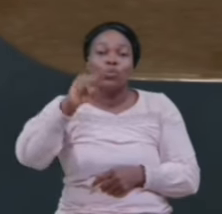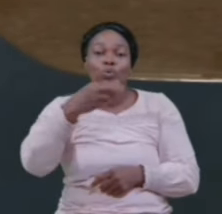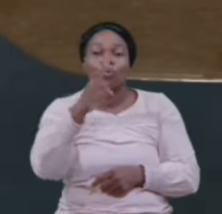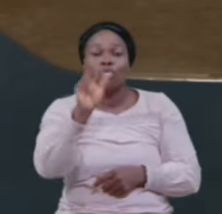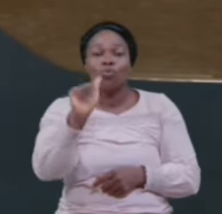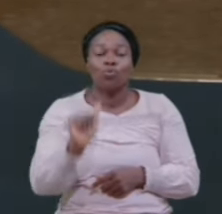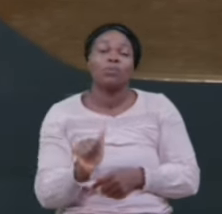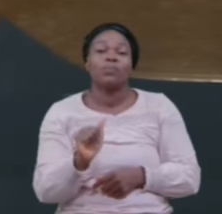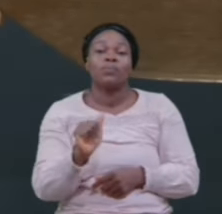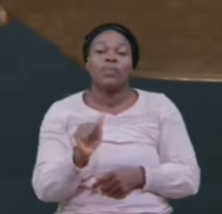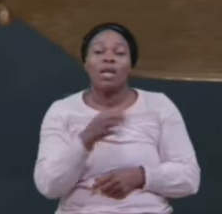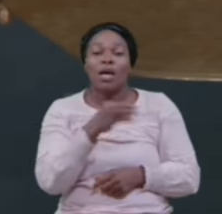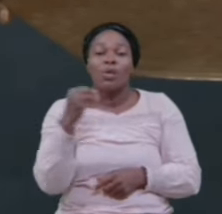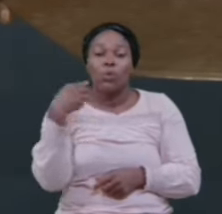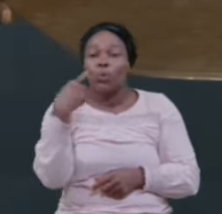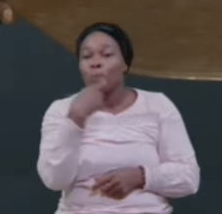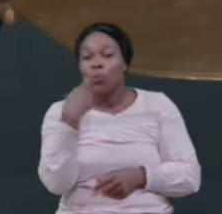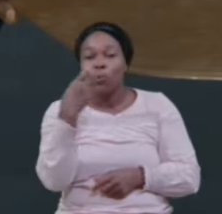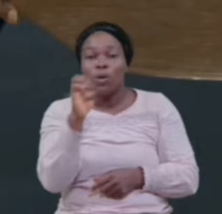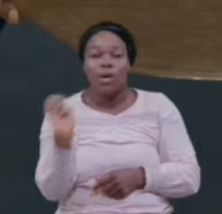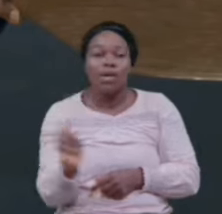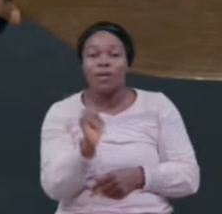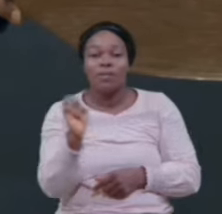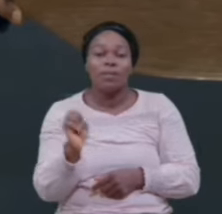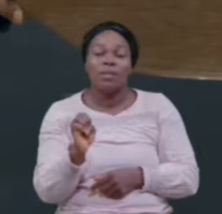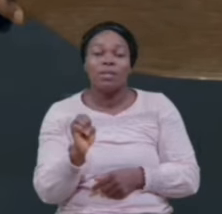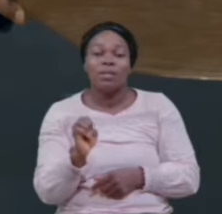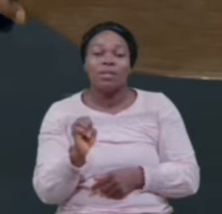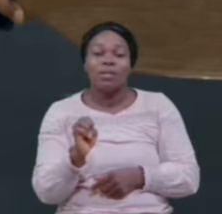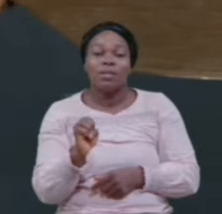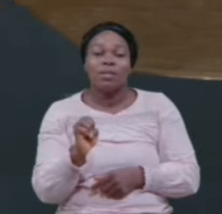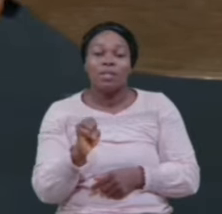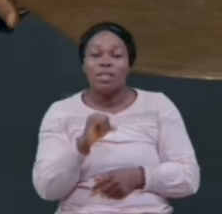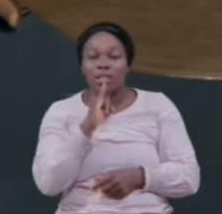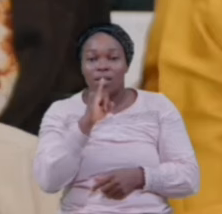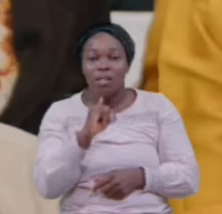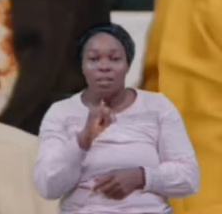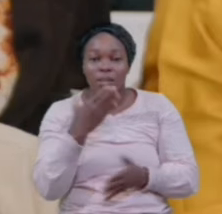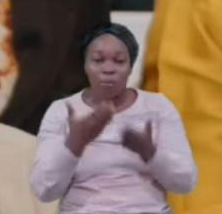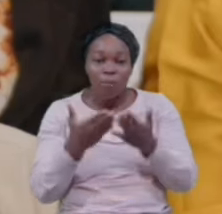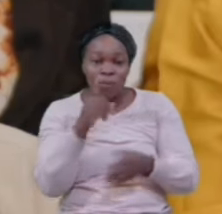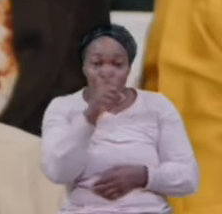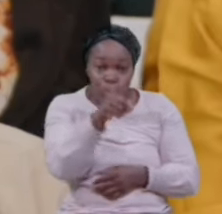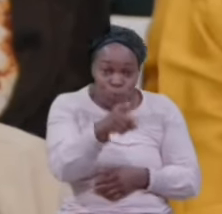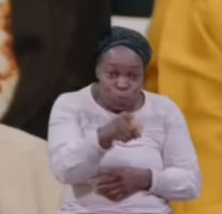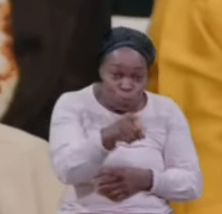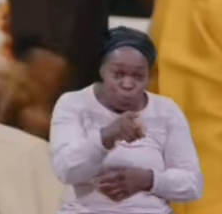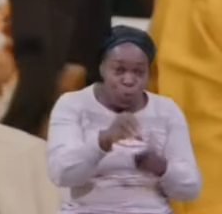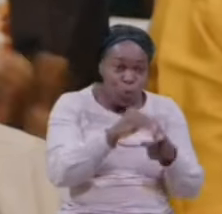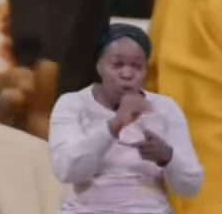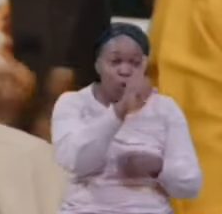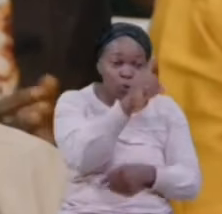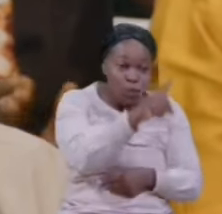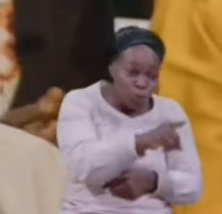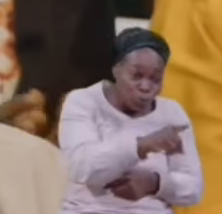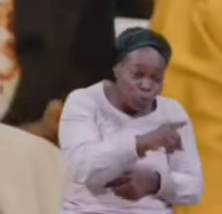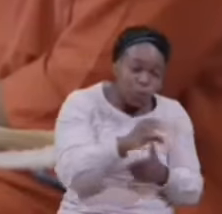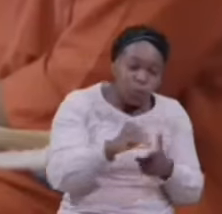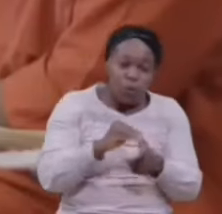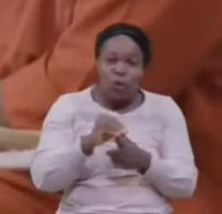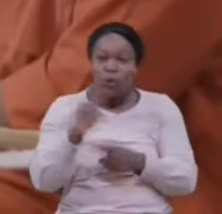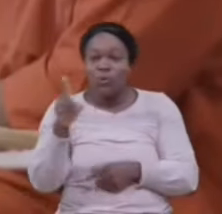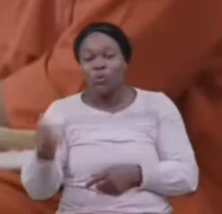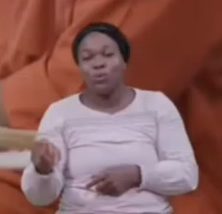Joshua is, maybe you are the one. I'm pointing at somebody there. Maybe you are the one.